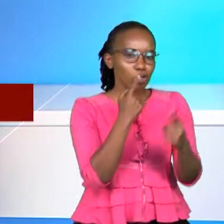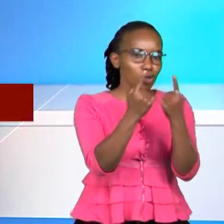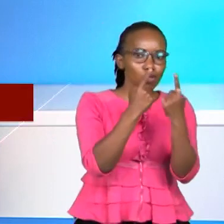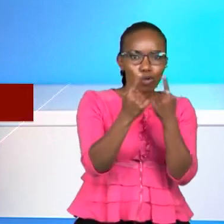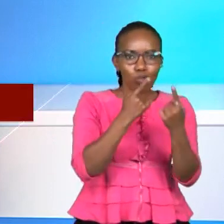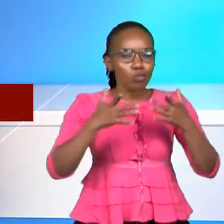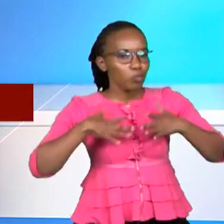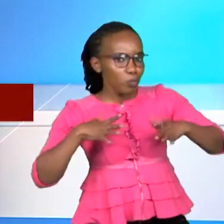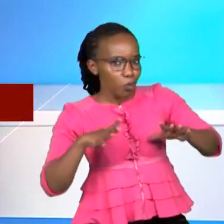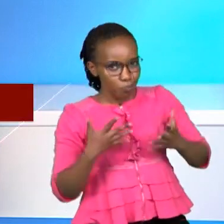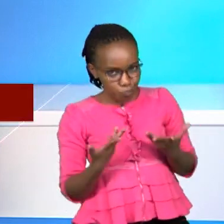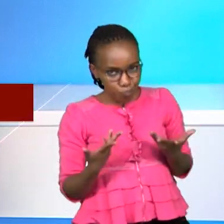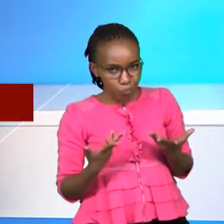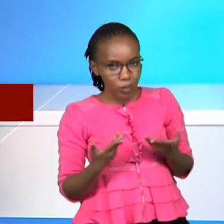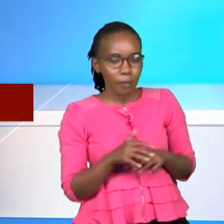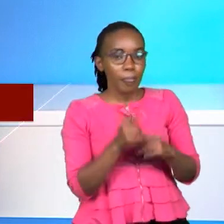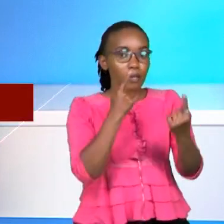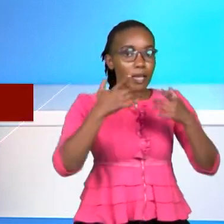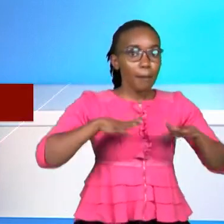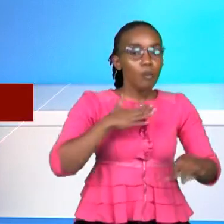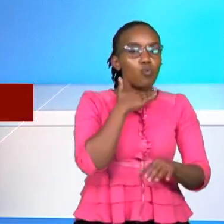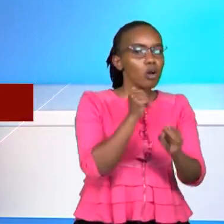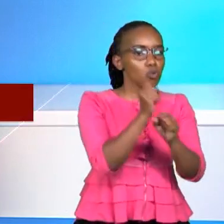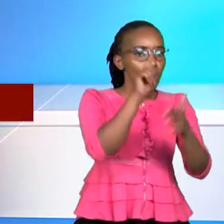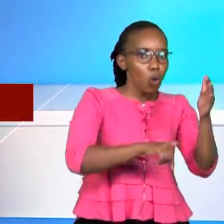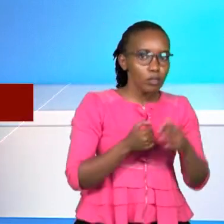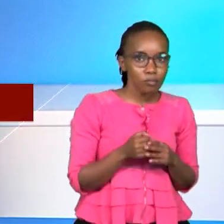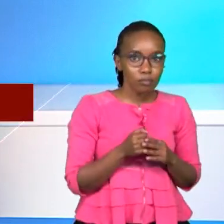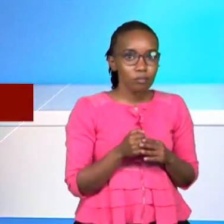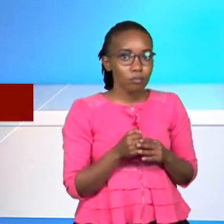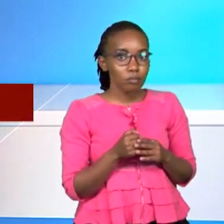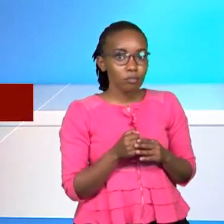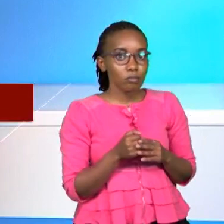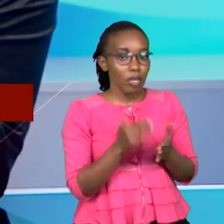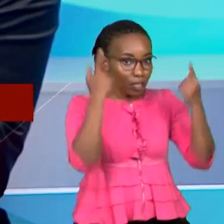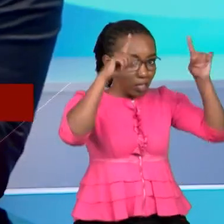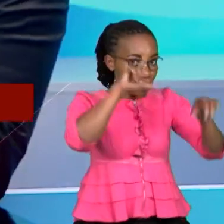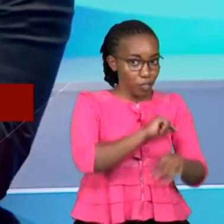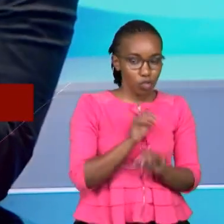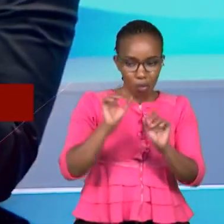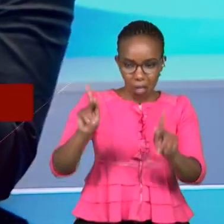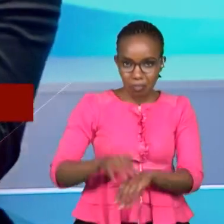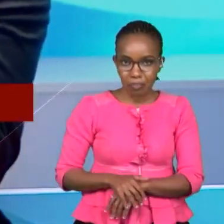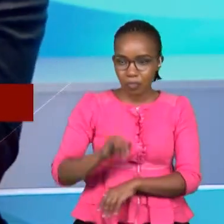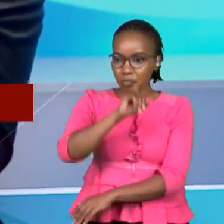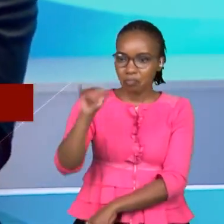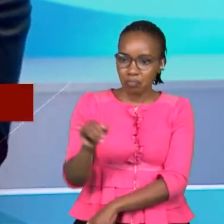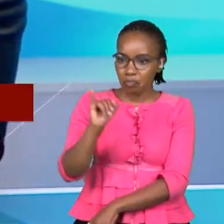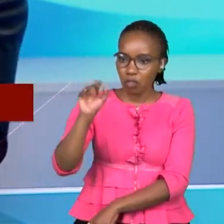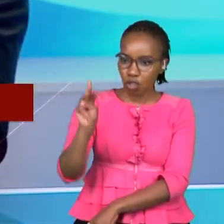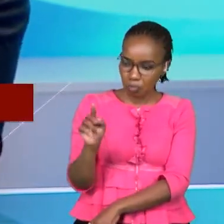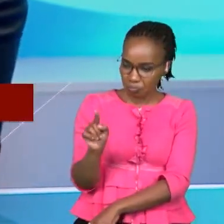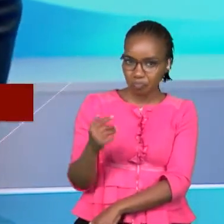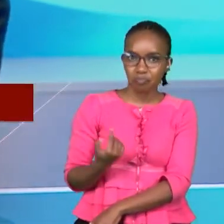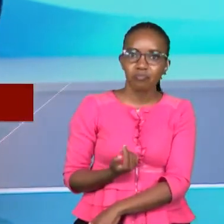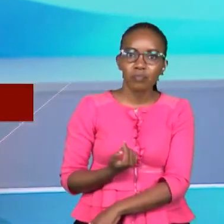manifestos and telling them what they want to do, and it's worked. We've seen that. All right, Jim, we've